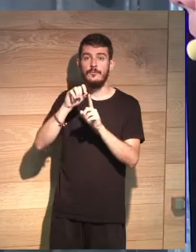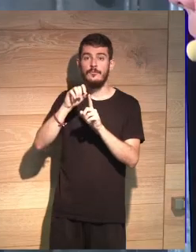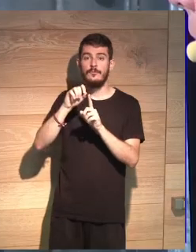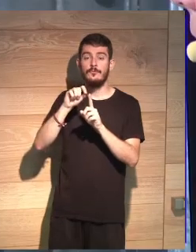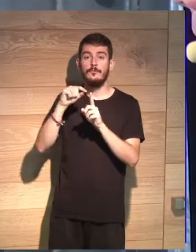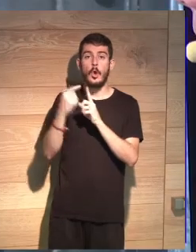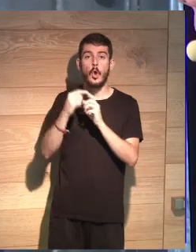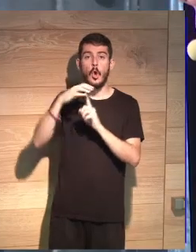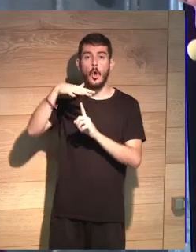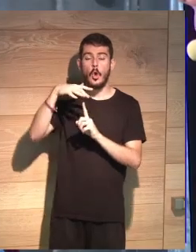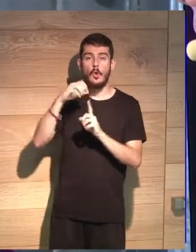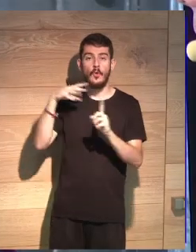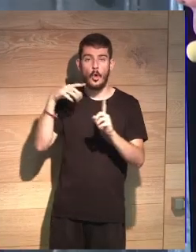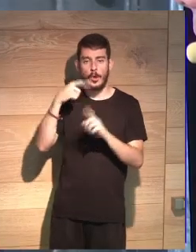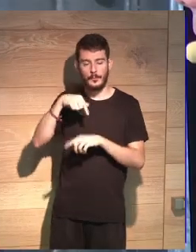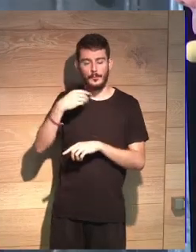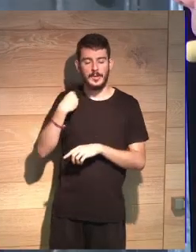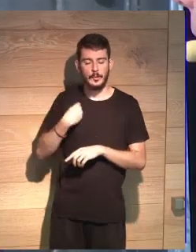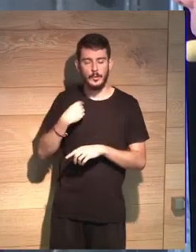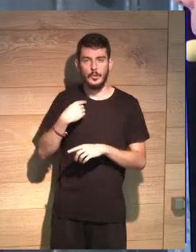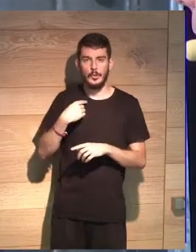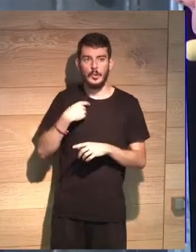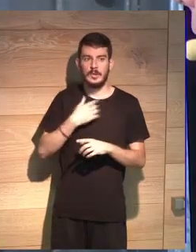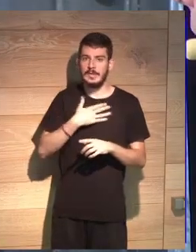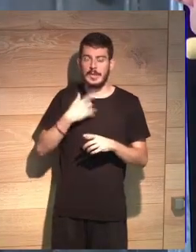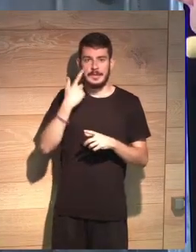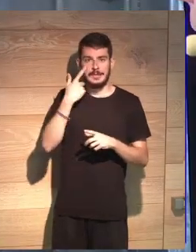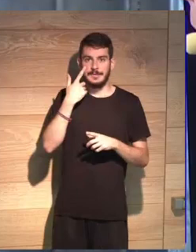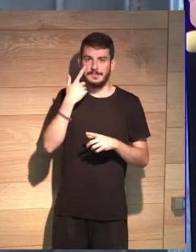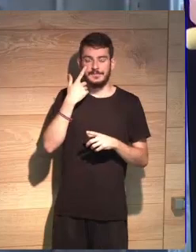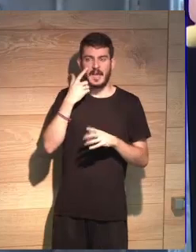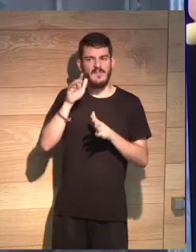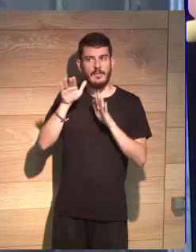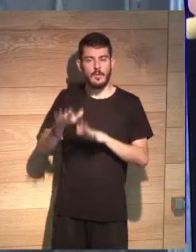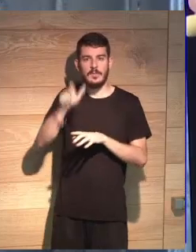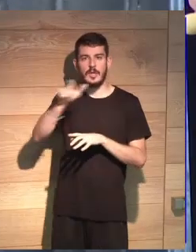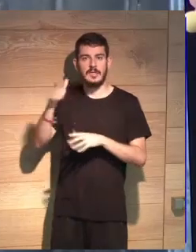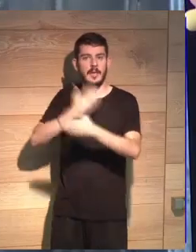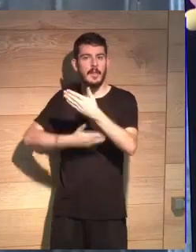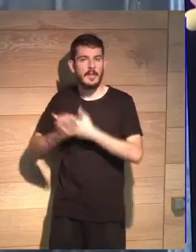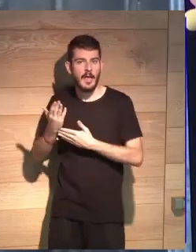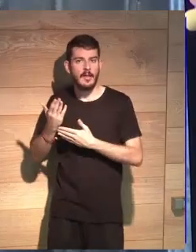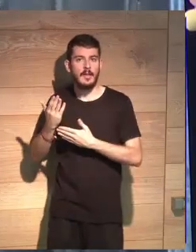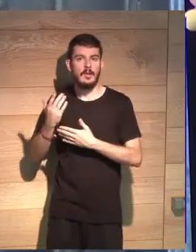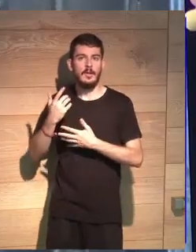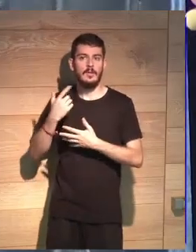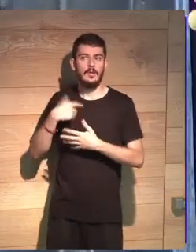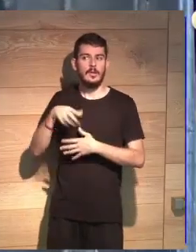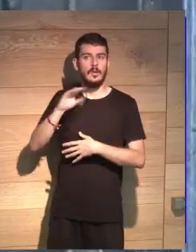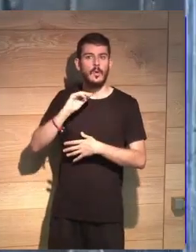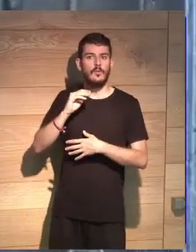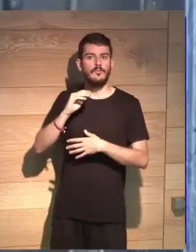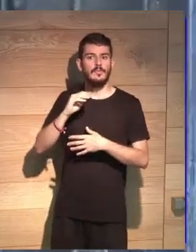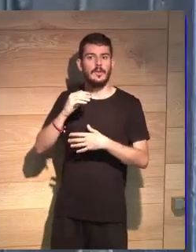also with Jaime Gil, so he can tell us about the industry perspective. A few years back, I wanted to talk